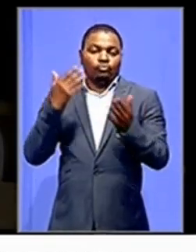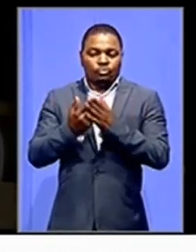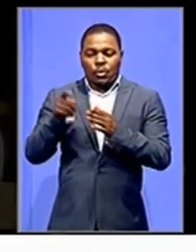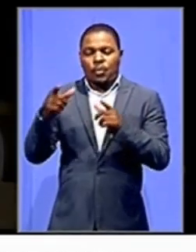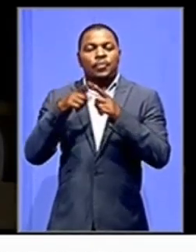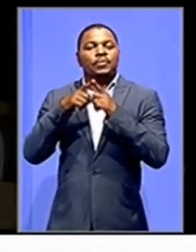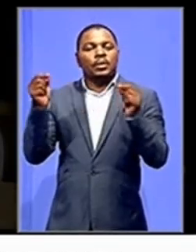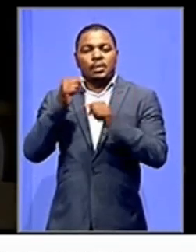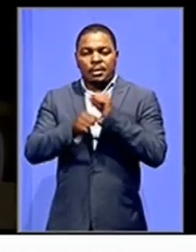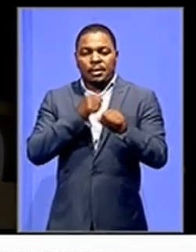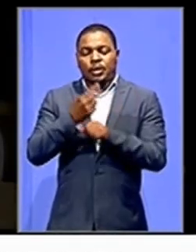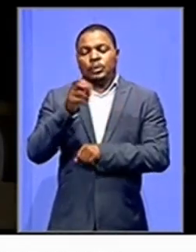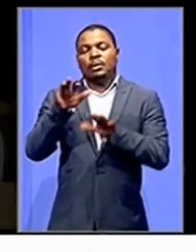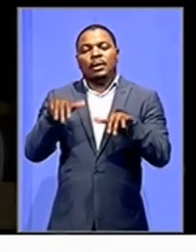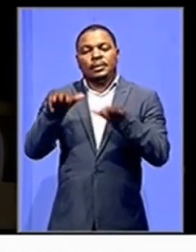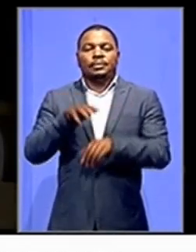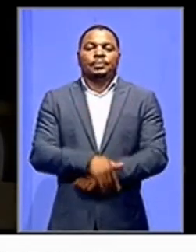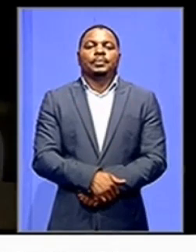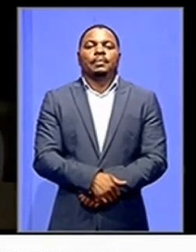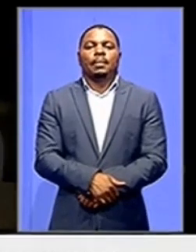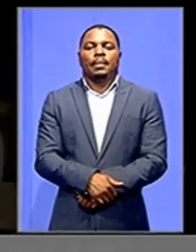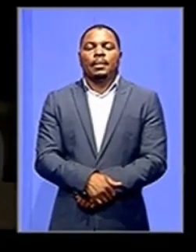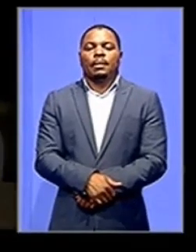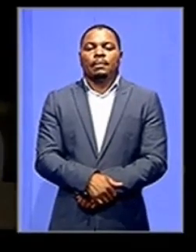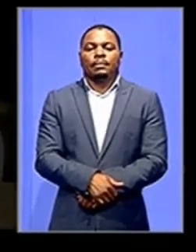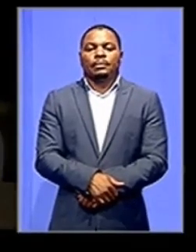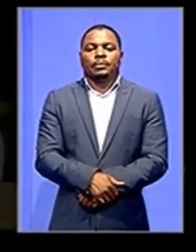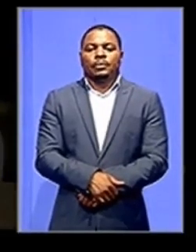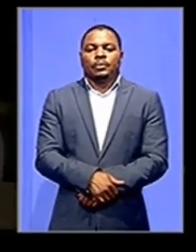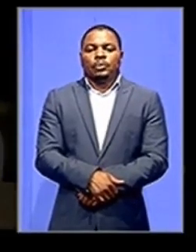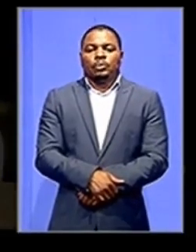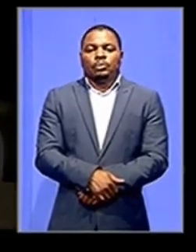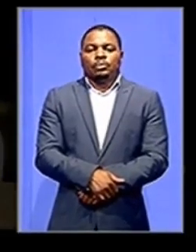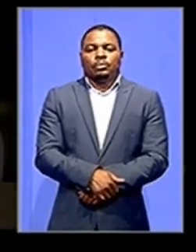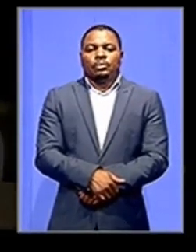ho fihlela a beha meja fatshe ka 2019.